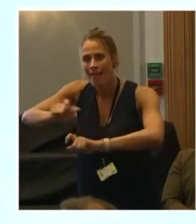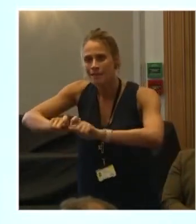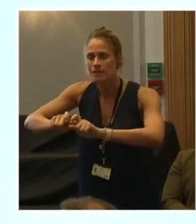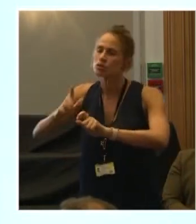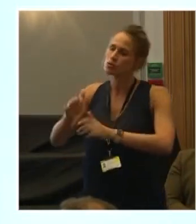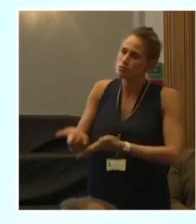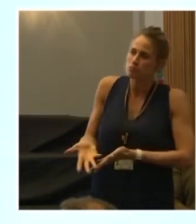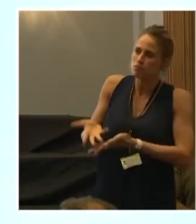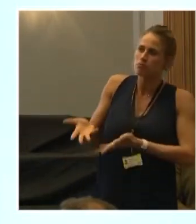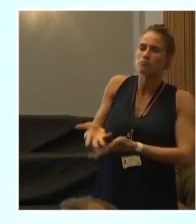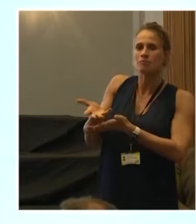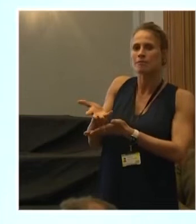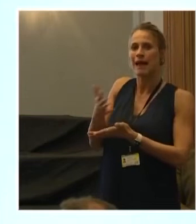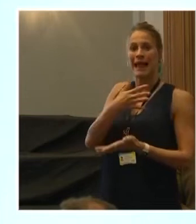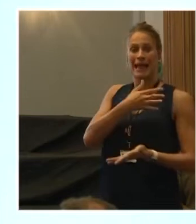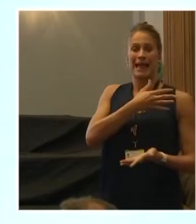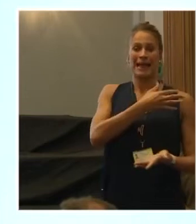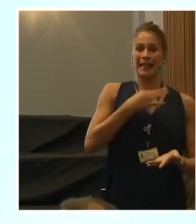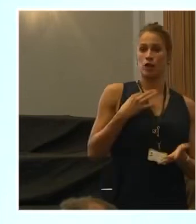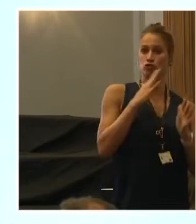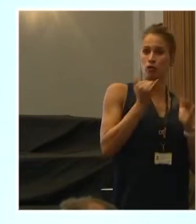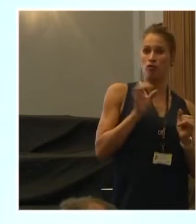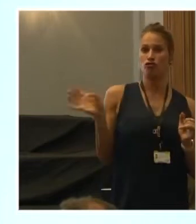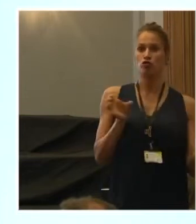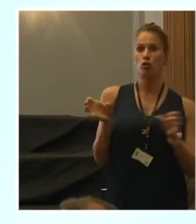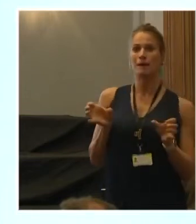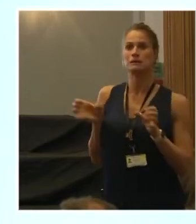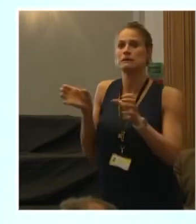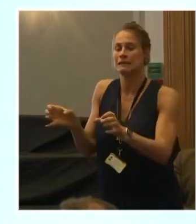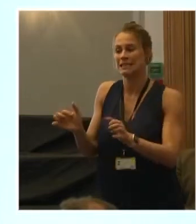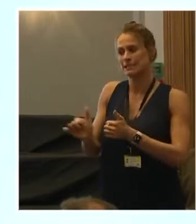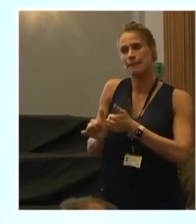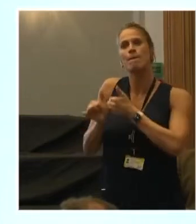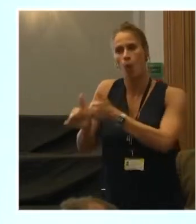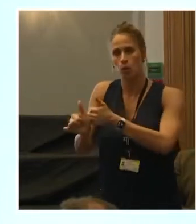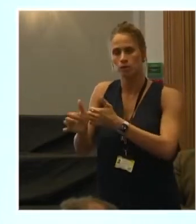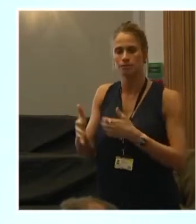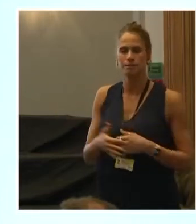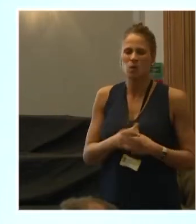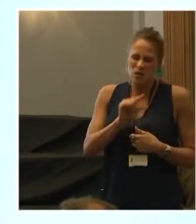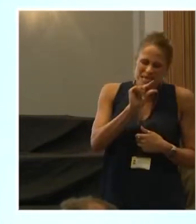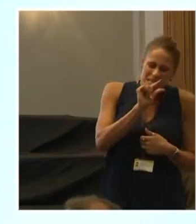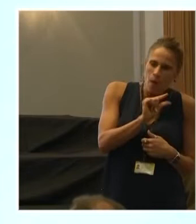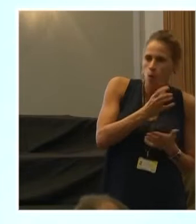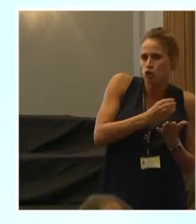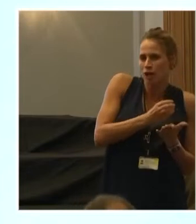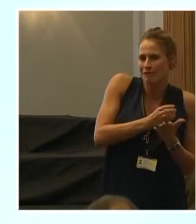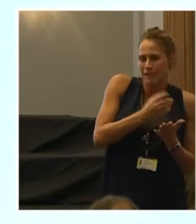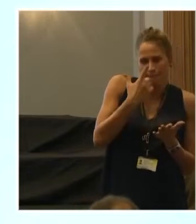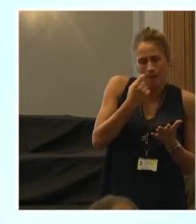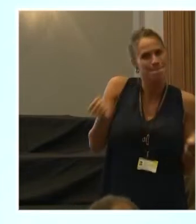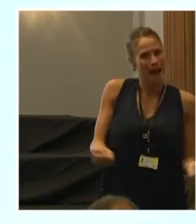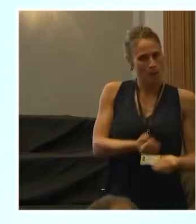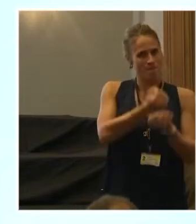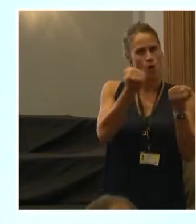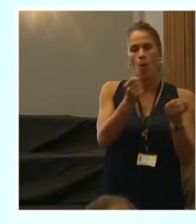clinical trial recruitment and supporting through the NICE process. And we are small but mighty in this regard. With